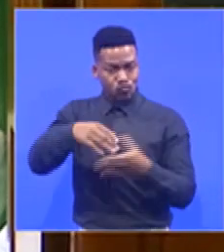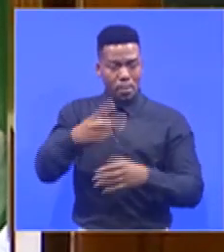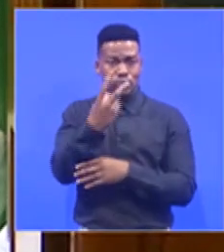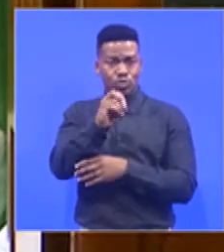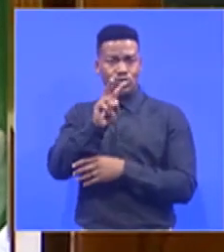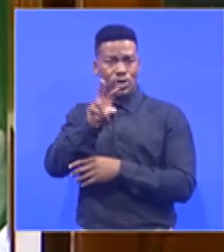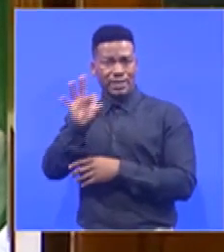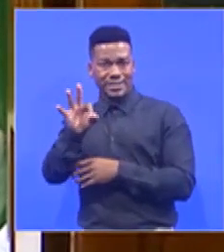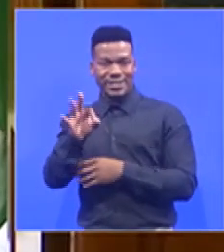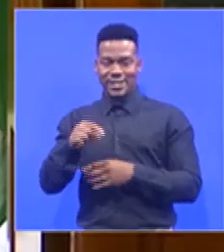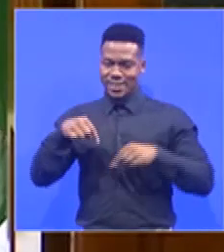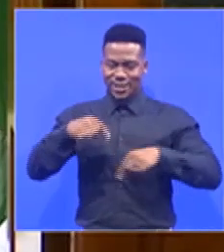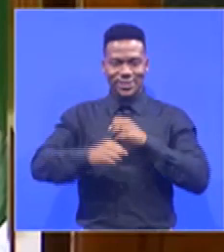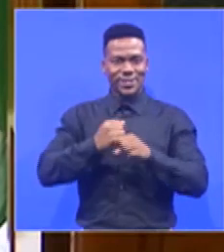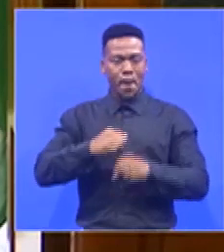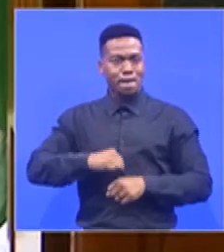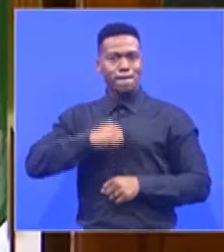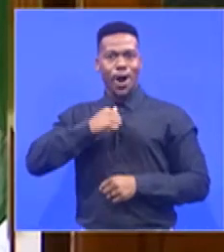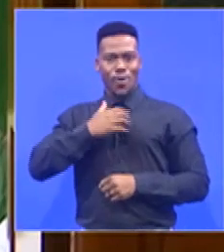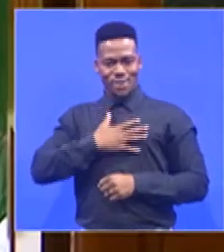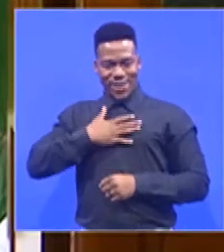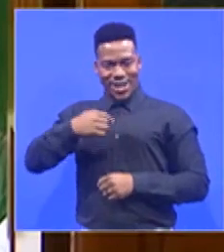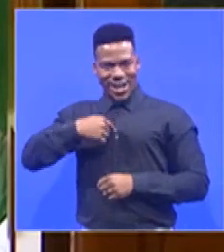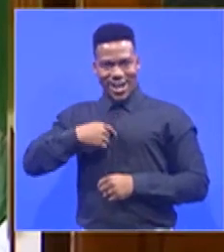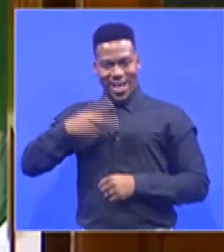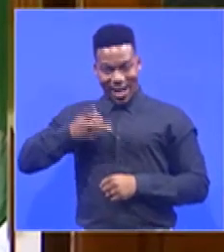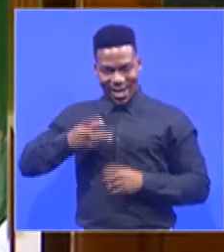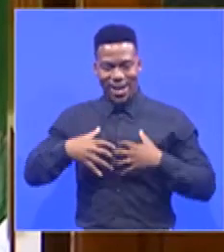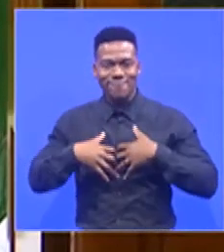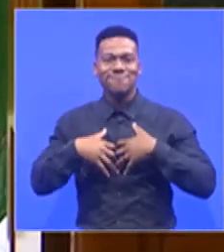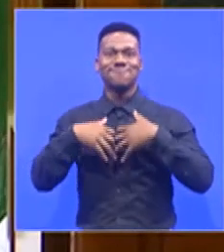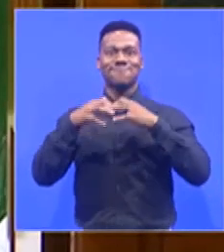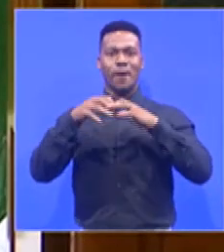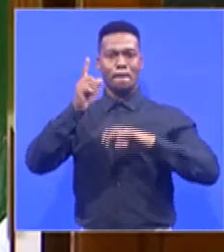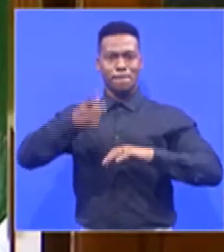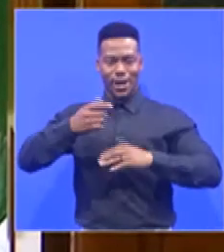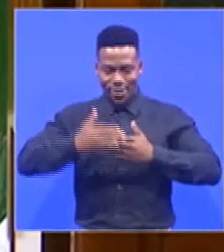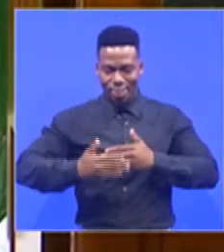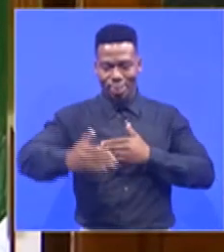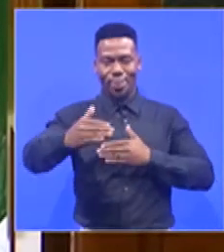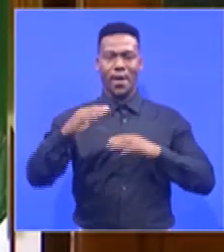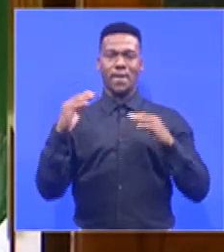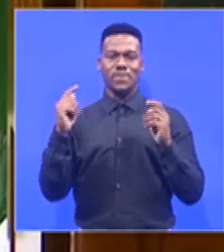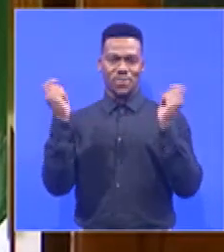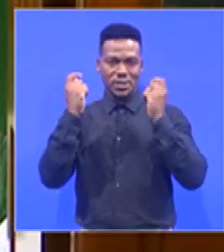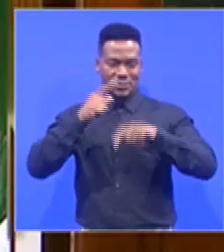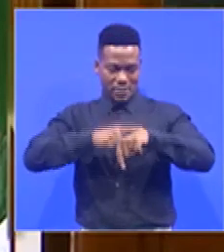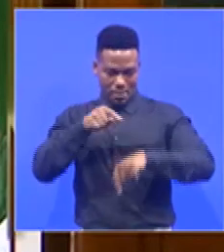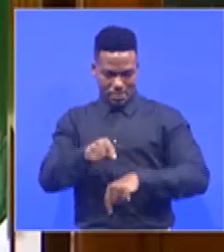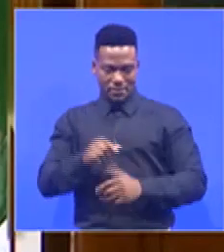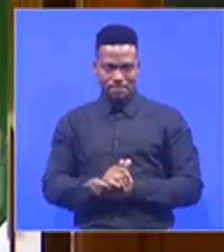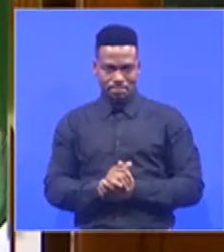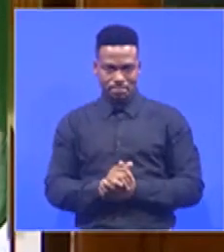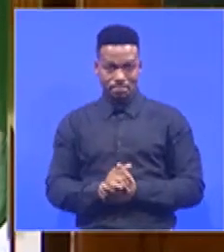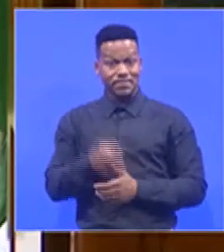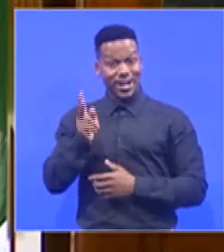proudest moments of this year, be reignited throughout this festive season. Once more,